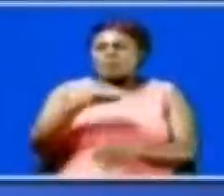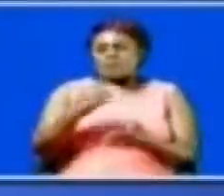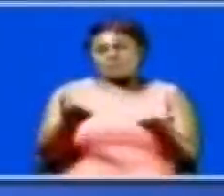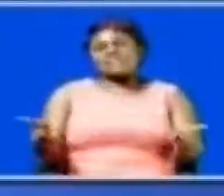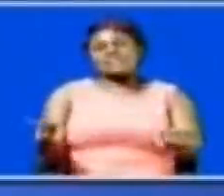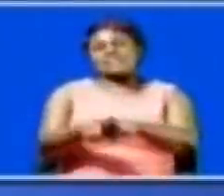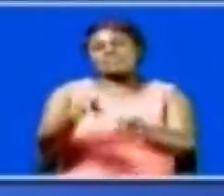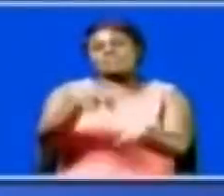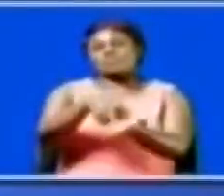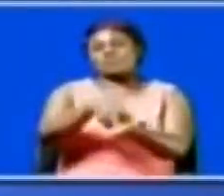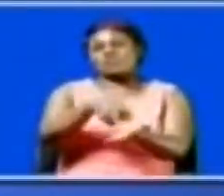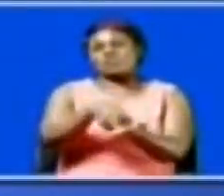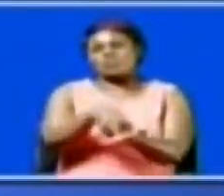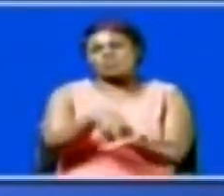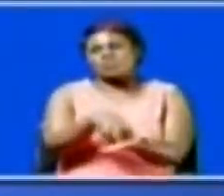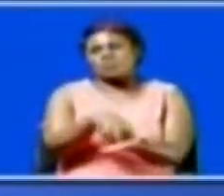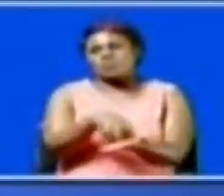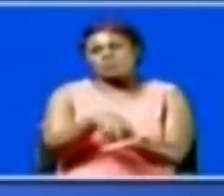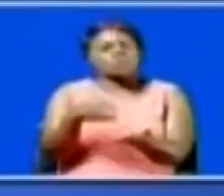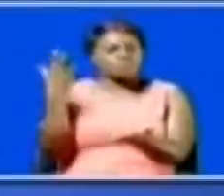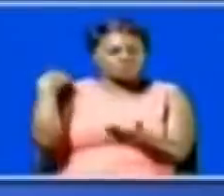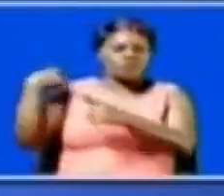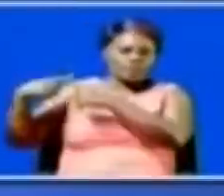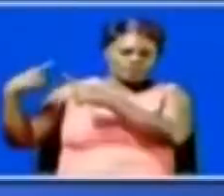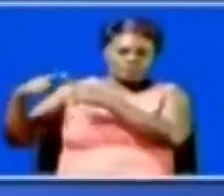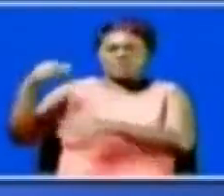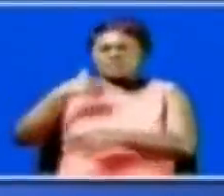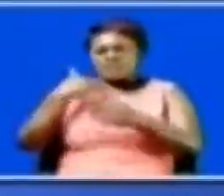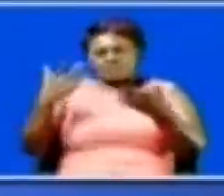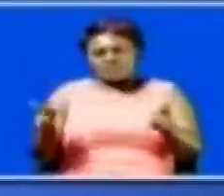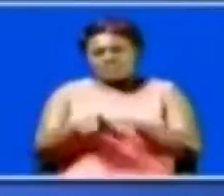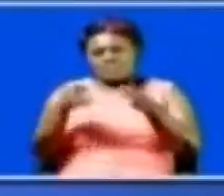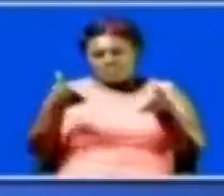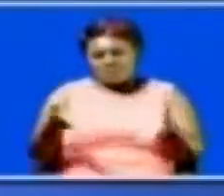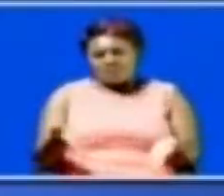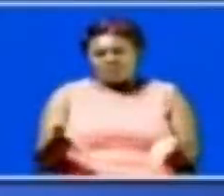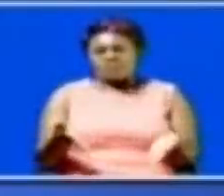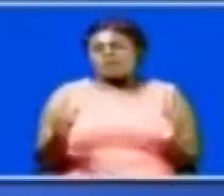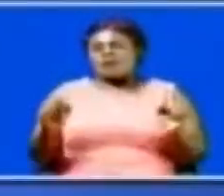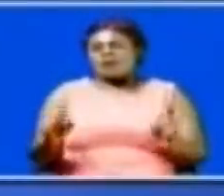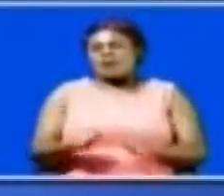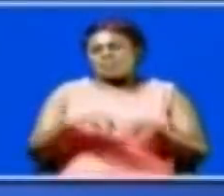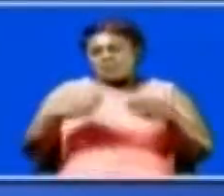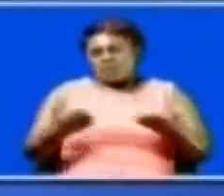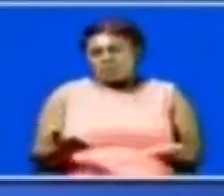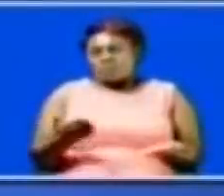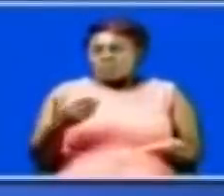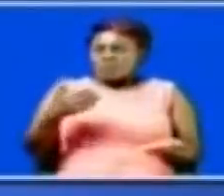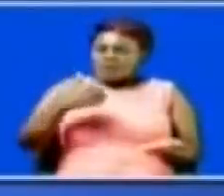That's where we are, sort of. I think it's a place we've been before. It's as a result. The thing is, what we